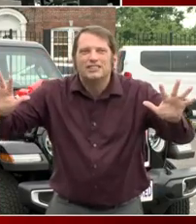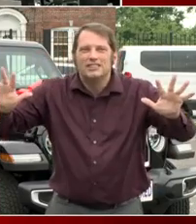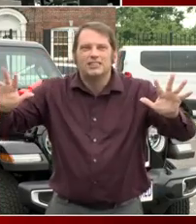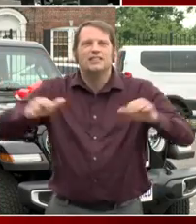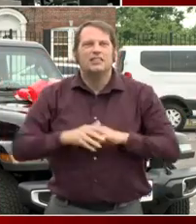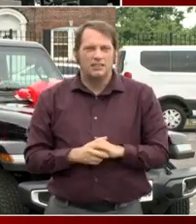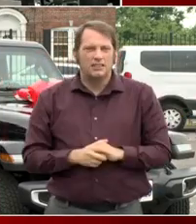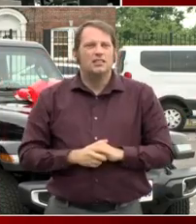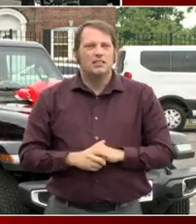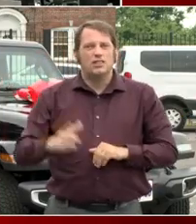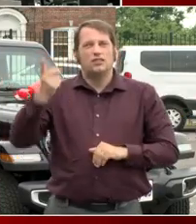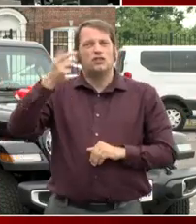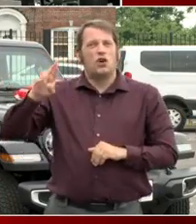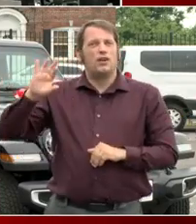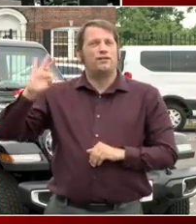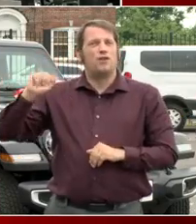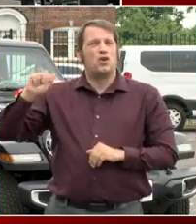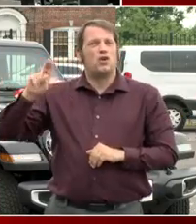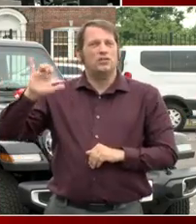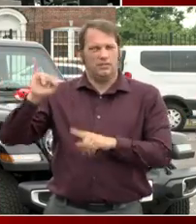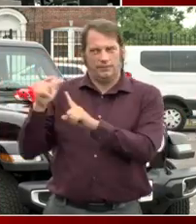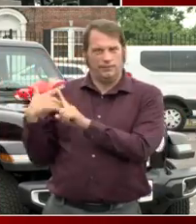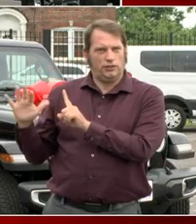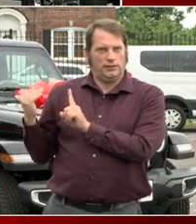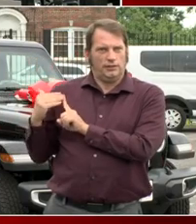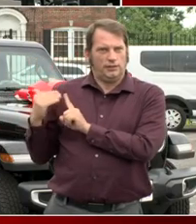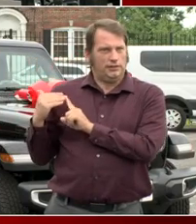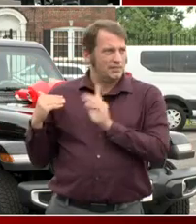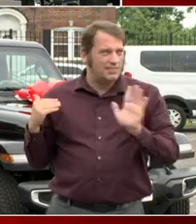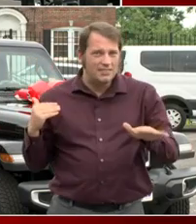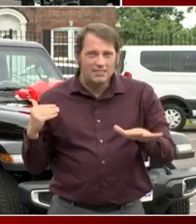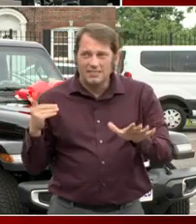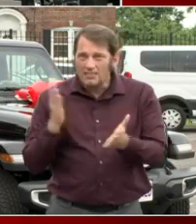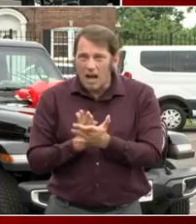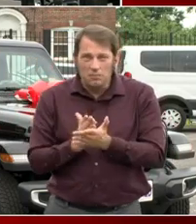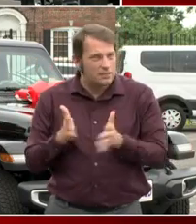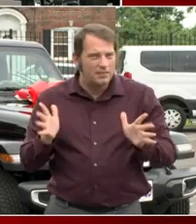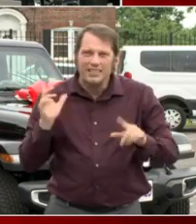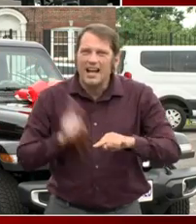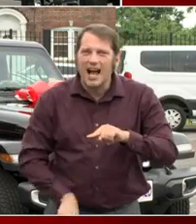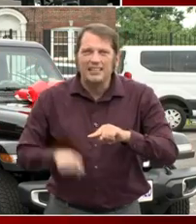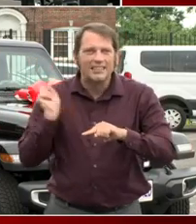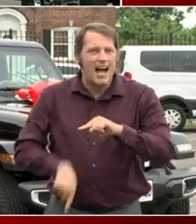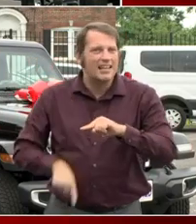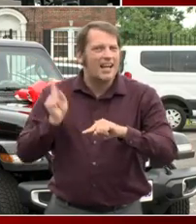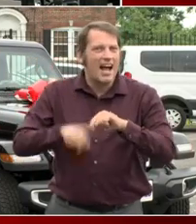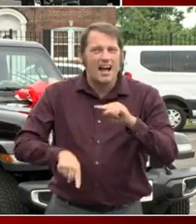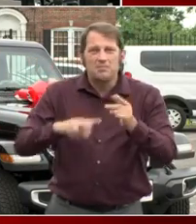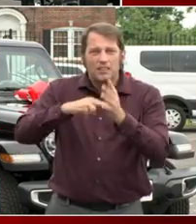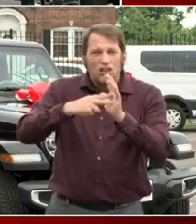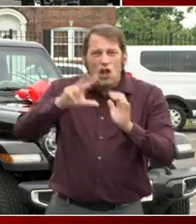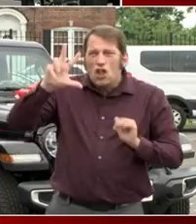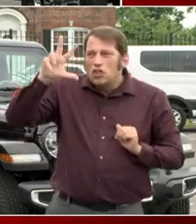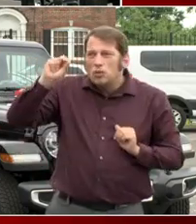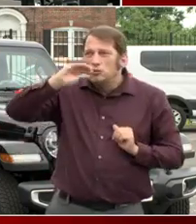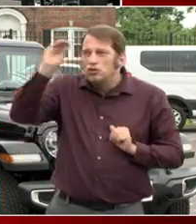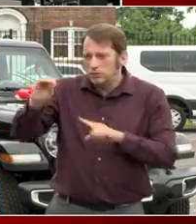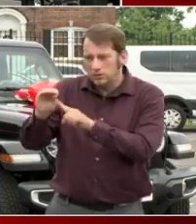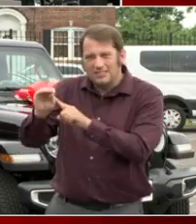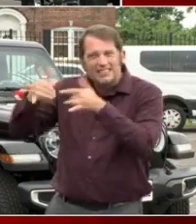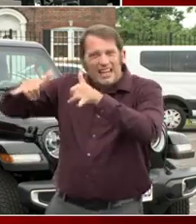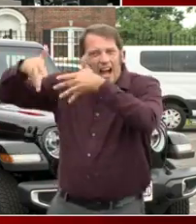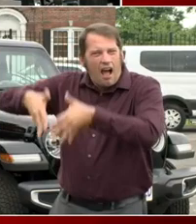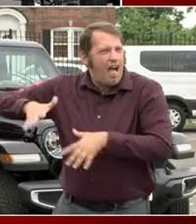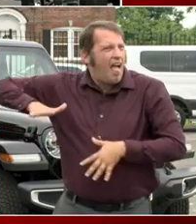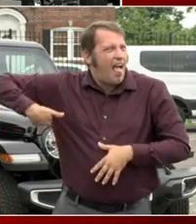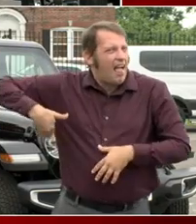Fauci just reminded me we can't stop there because that means 30% of people haven't gotten any vaccine, and some people